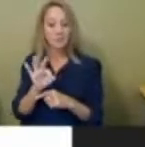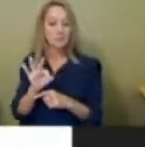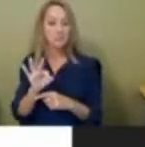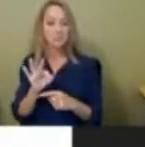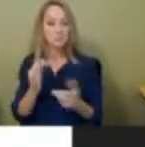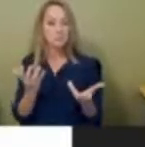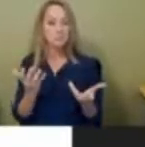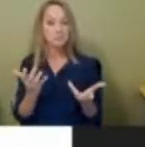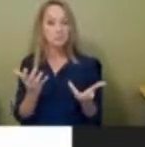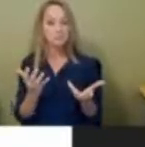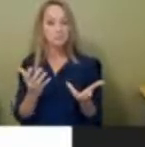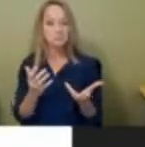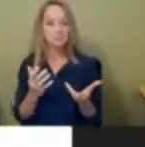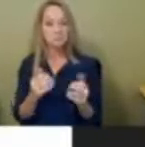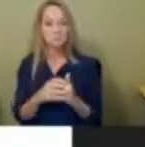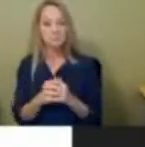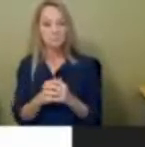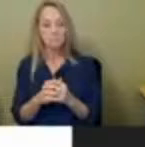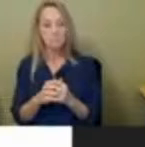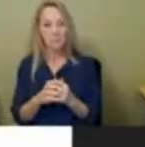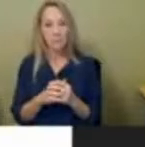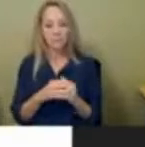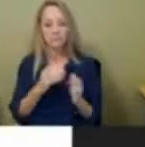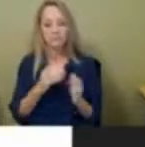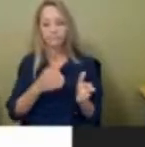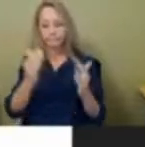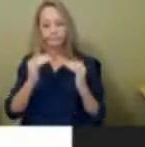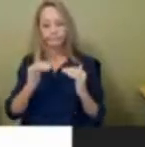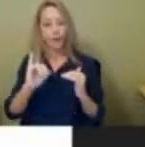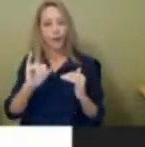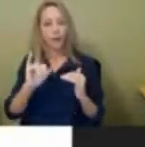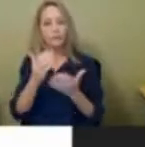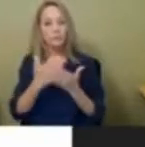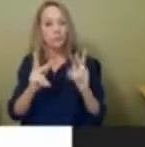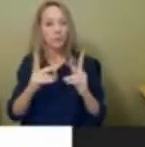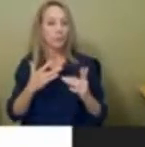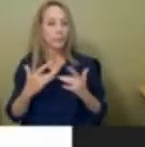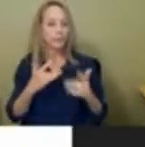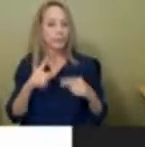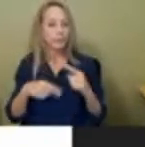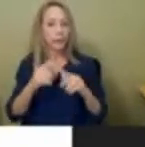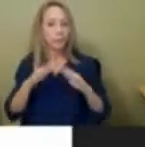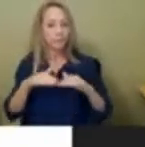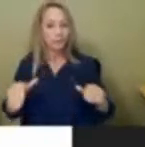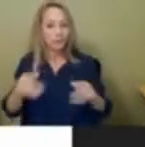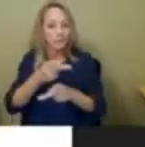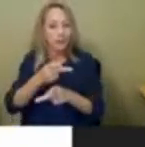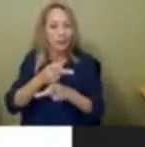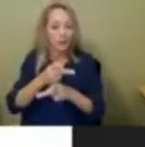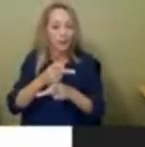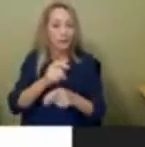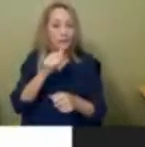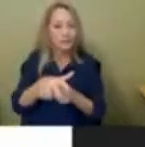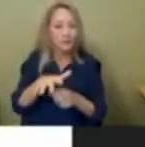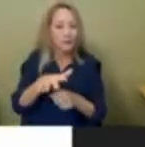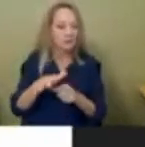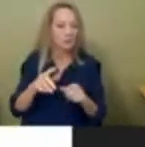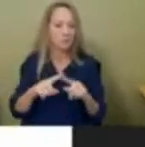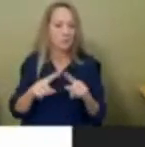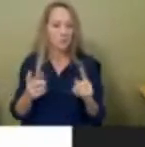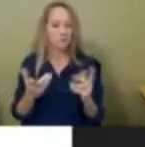effects that have been on childcare. Then just to even take it further, and these are very